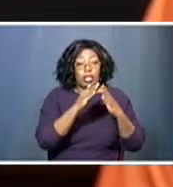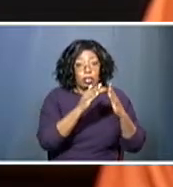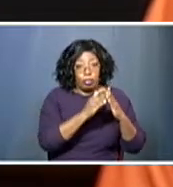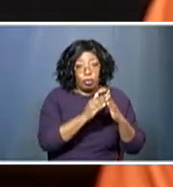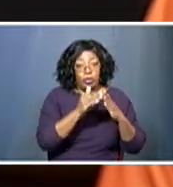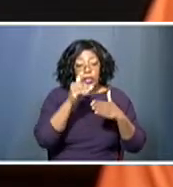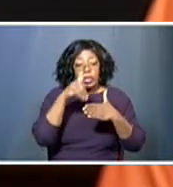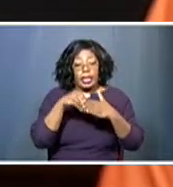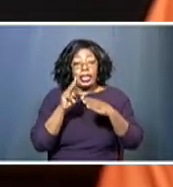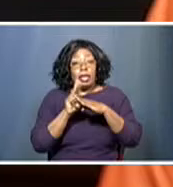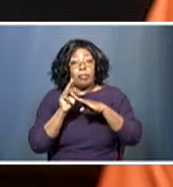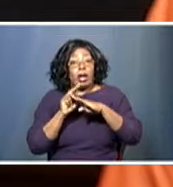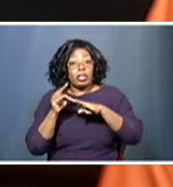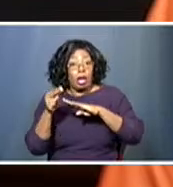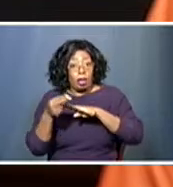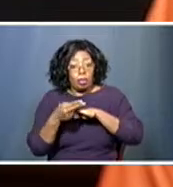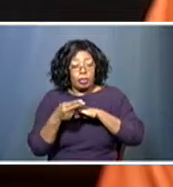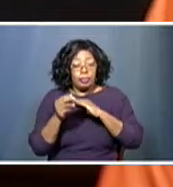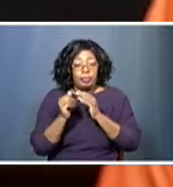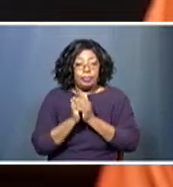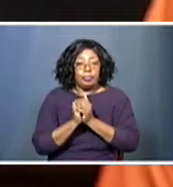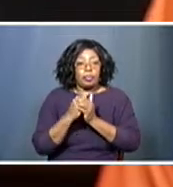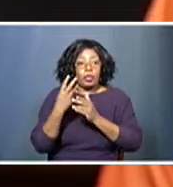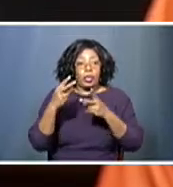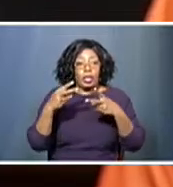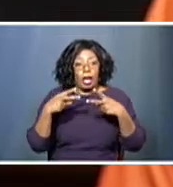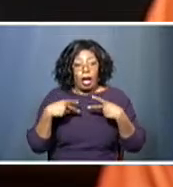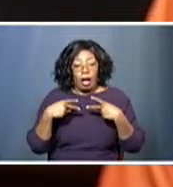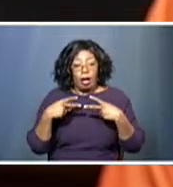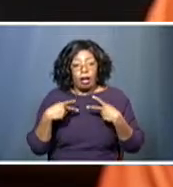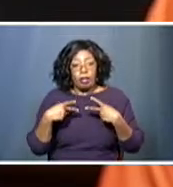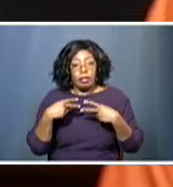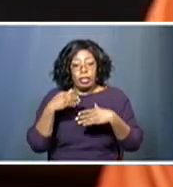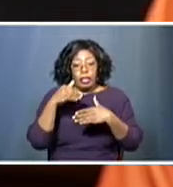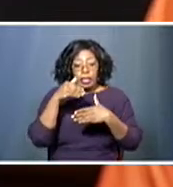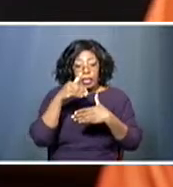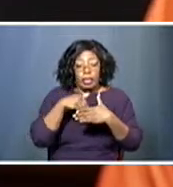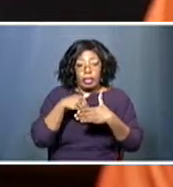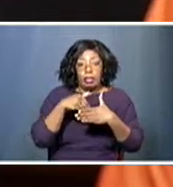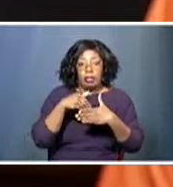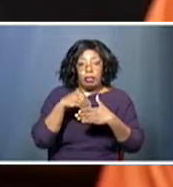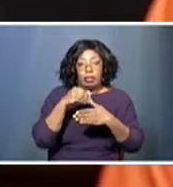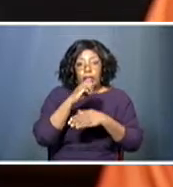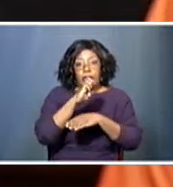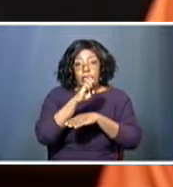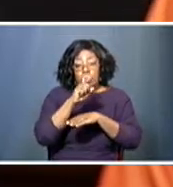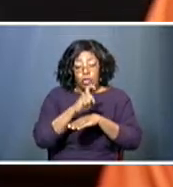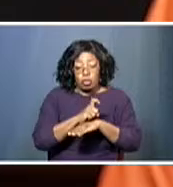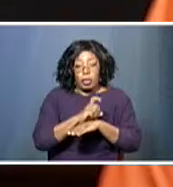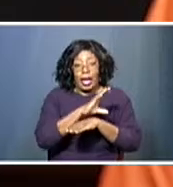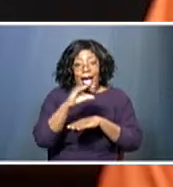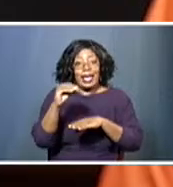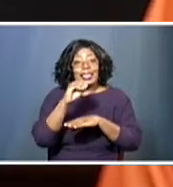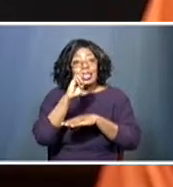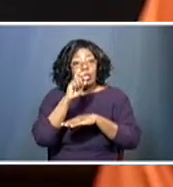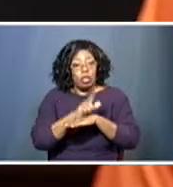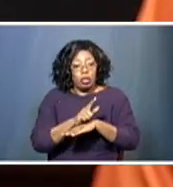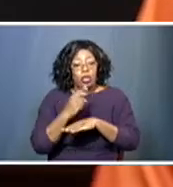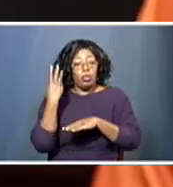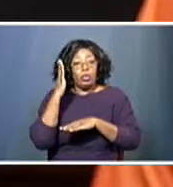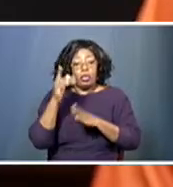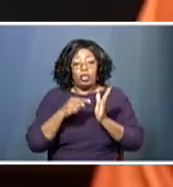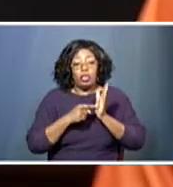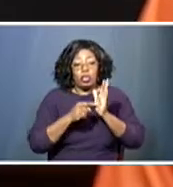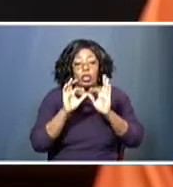Marsh Harbor. We will have outreach in Exuma and in Eleuthera. We are going to show the Family